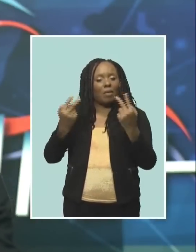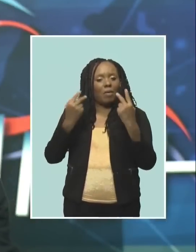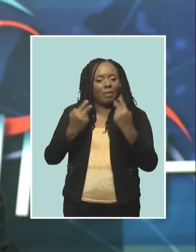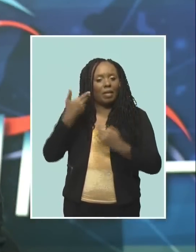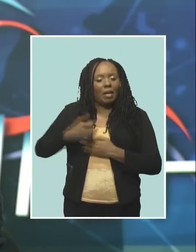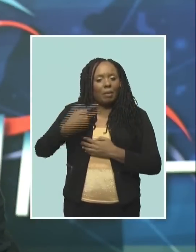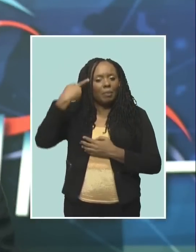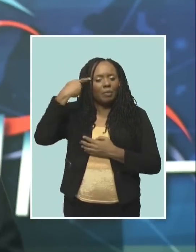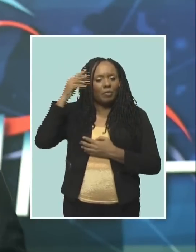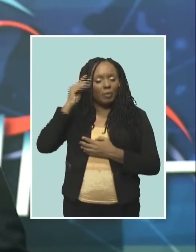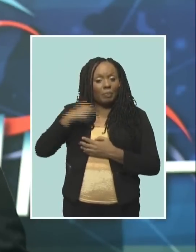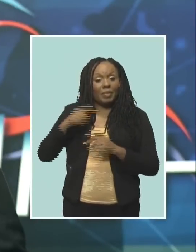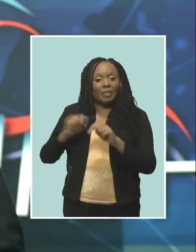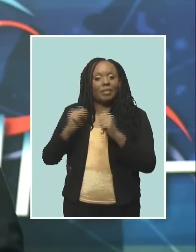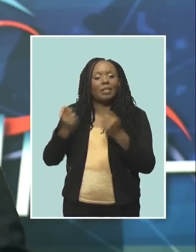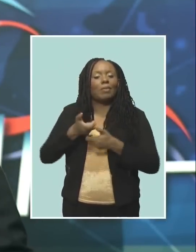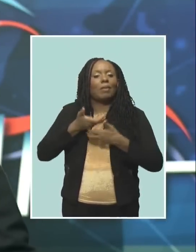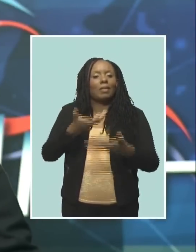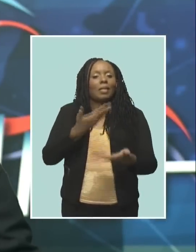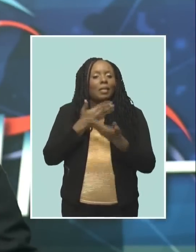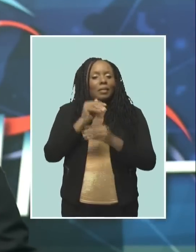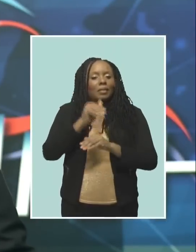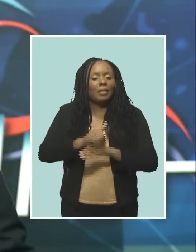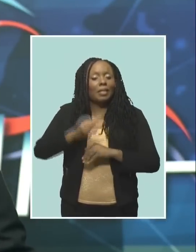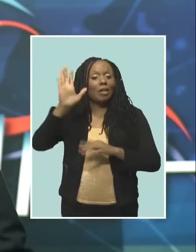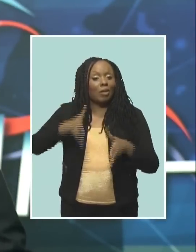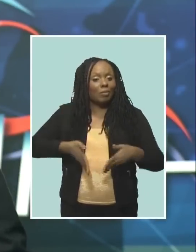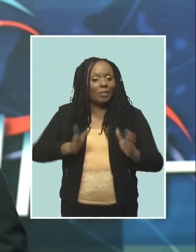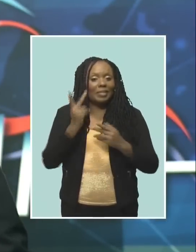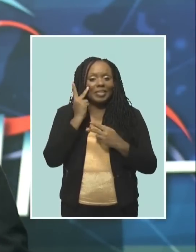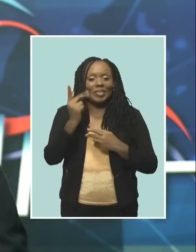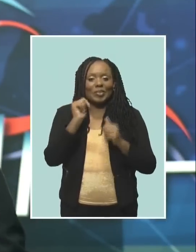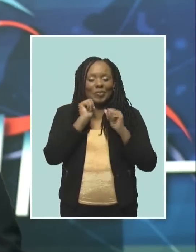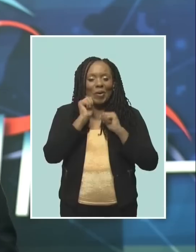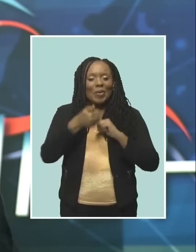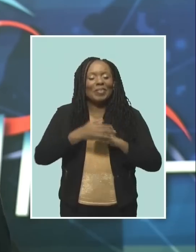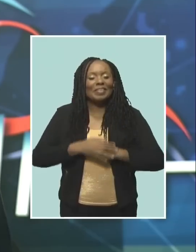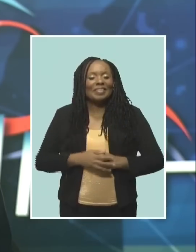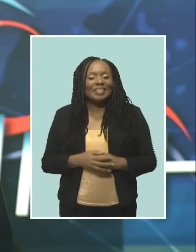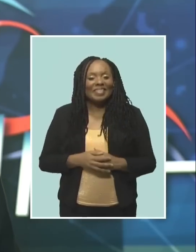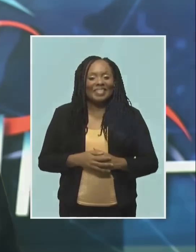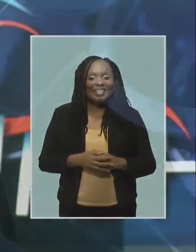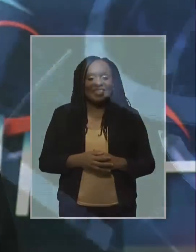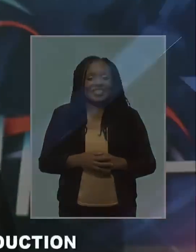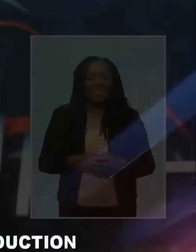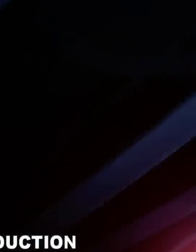it with us. I'm Pearson Bowen for the crew. To all of you, good night. By God's will, we'll see you tomorrow.